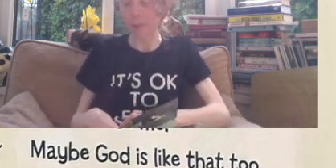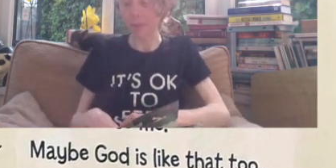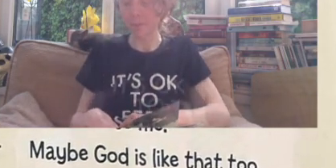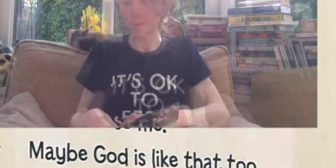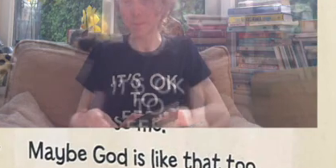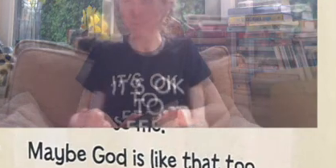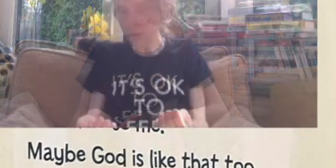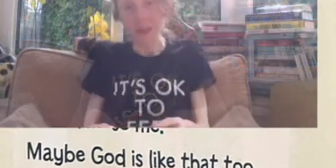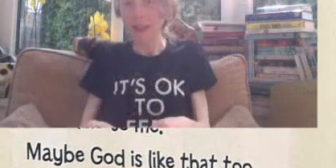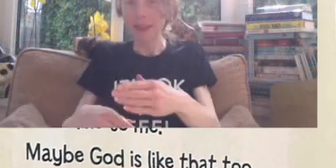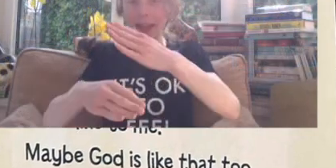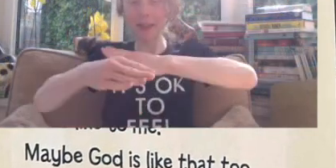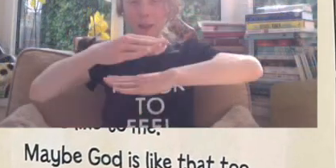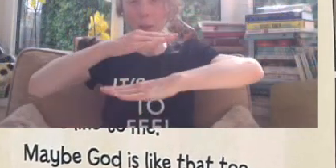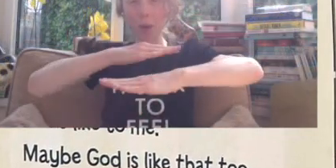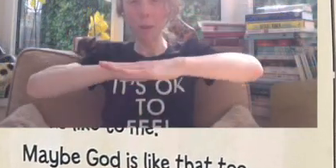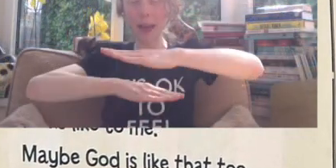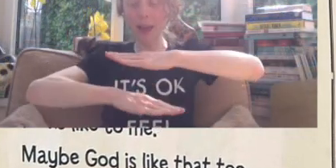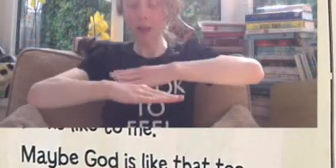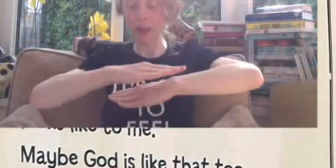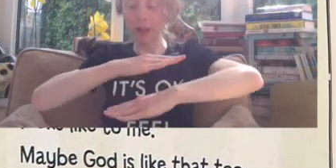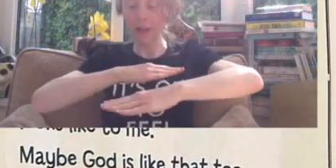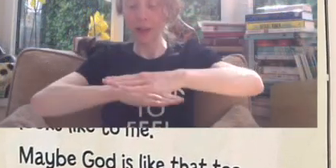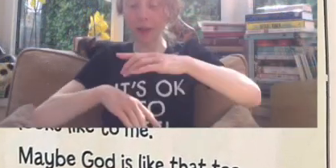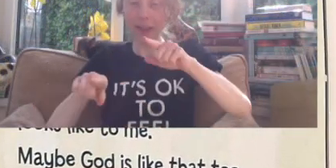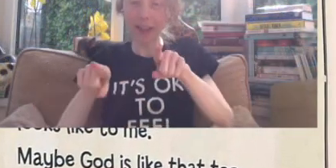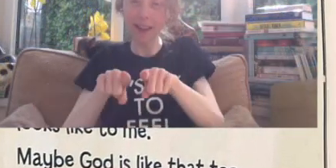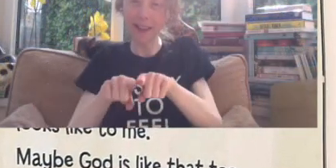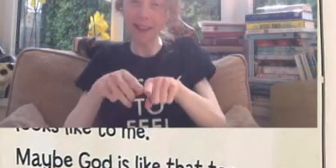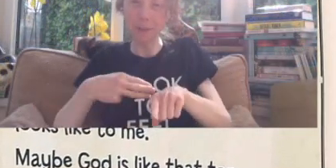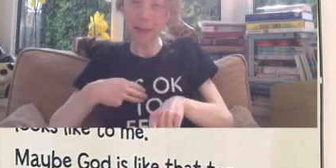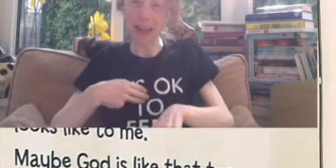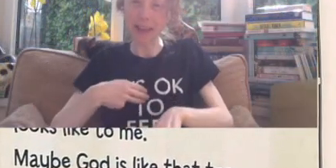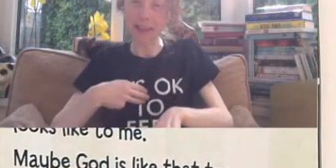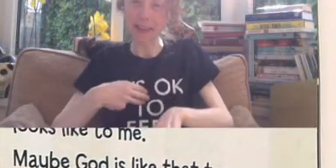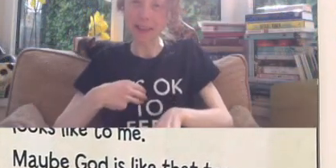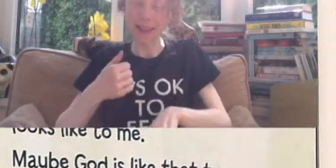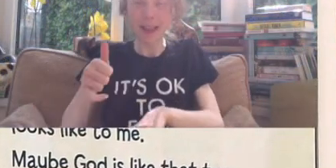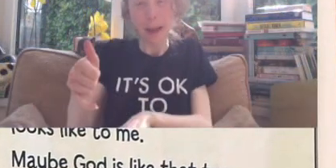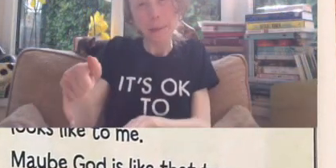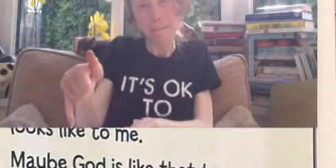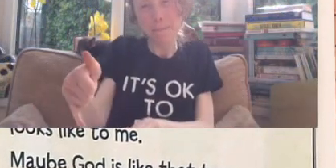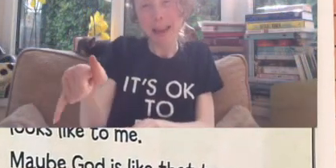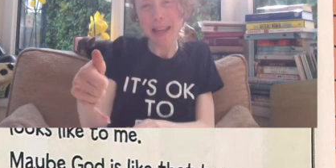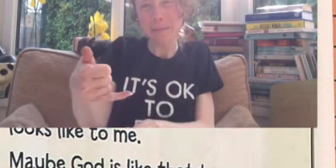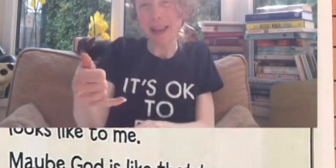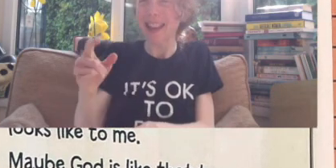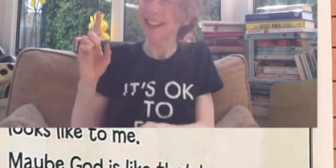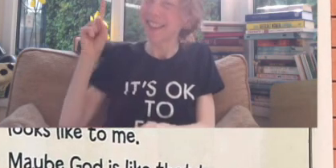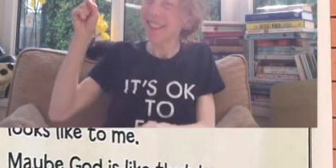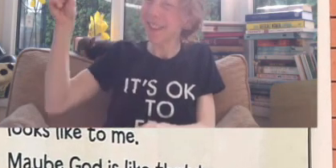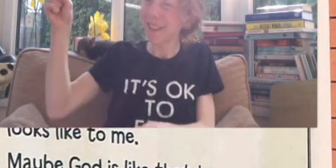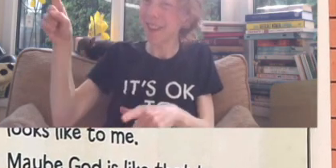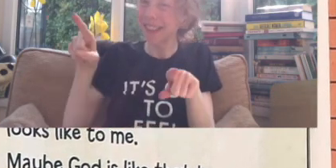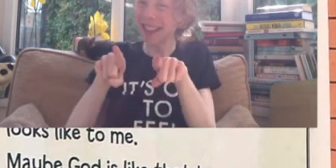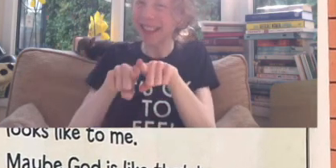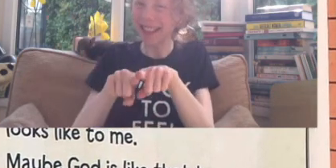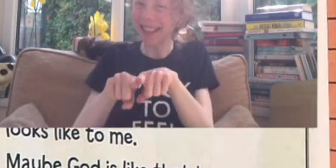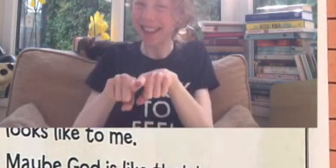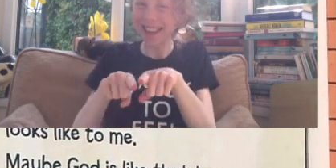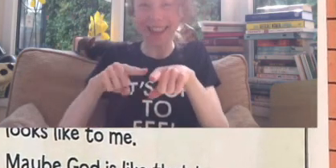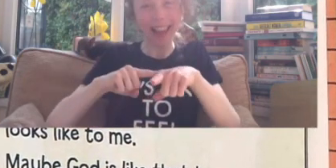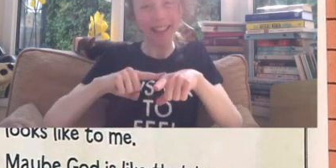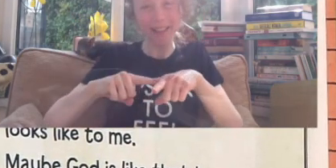them. That's what patience looks like to me. Maybe God